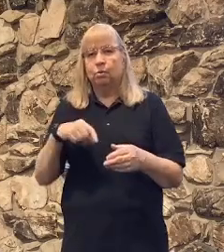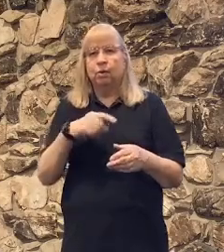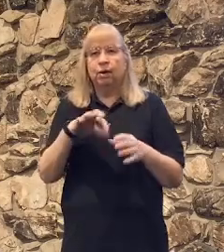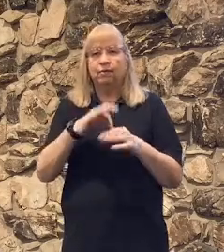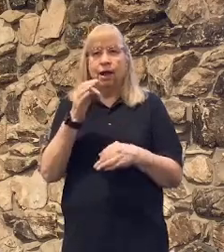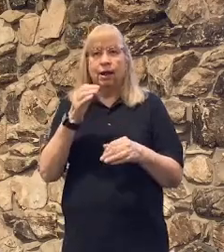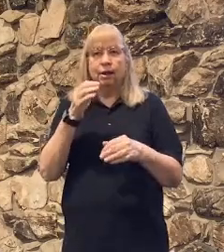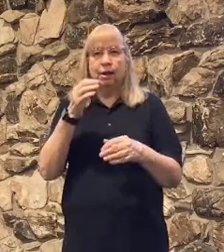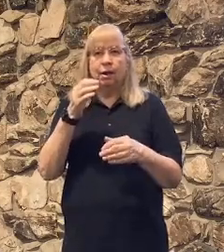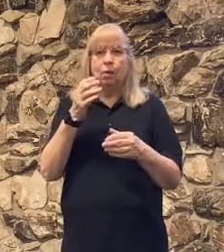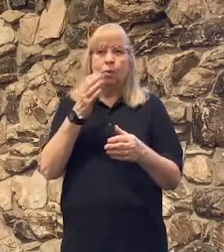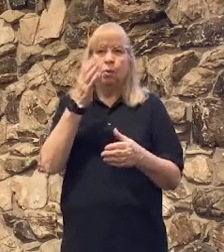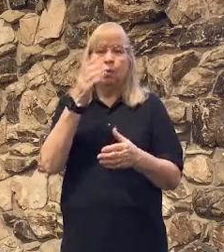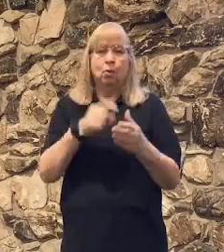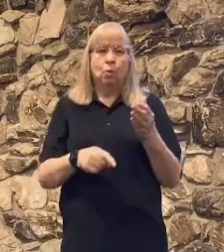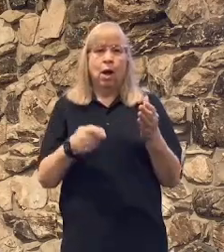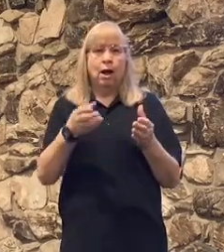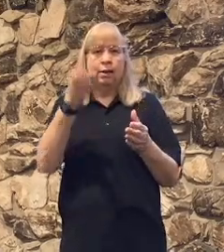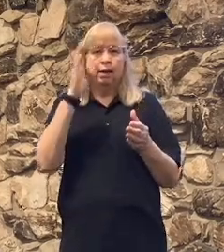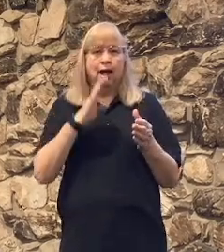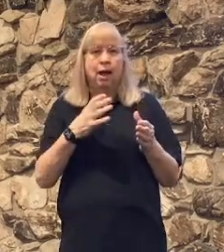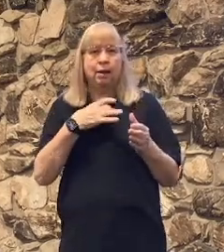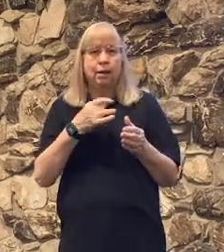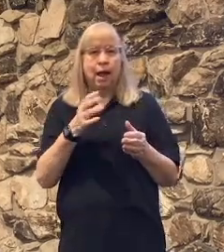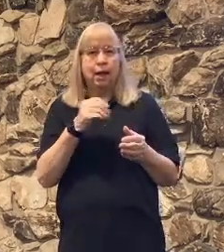to us. Let's pray.